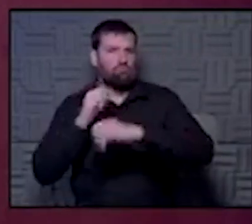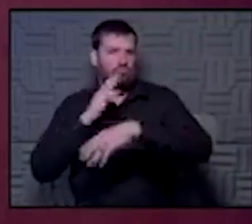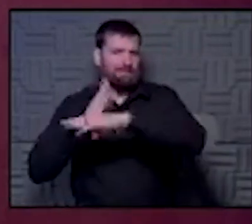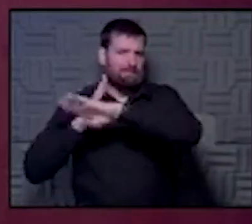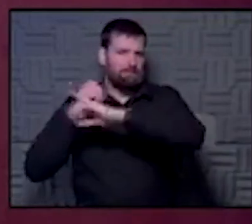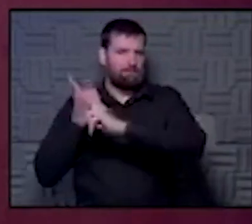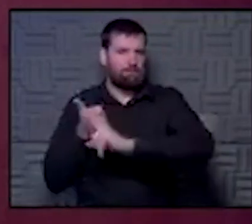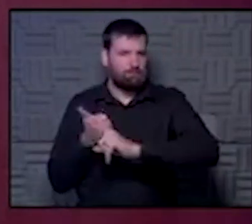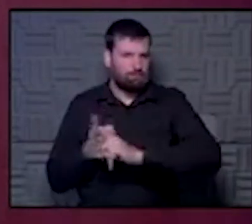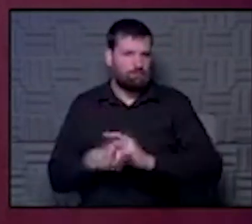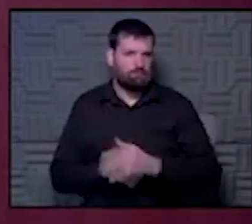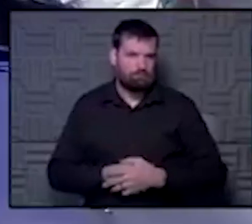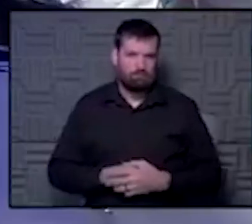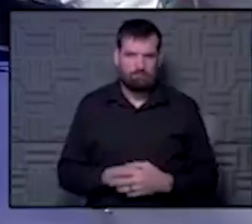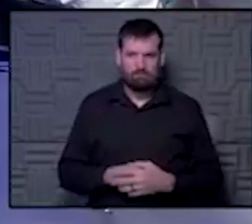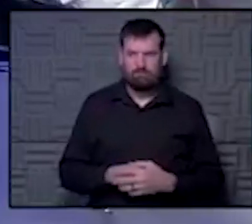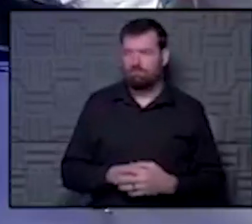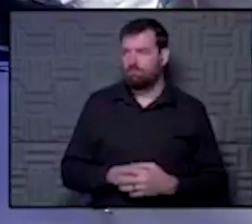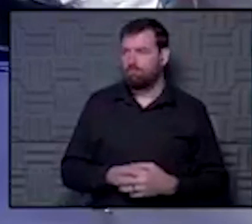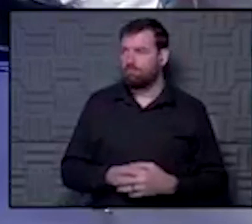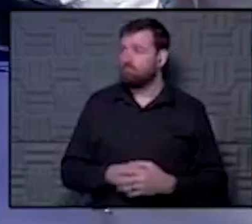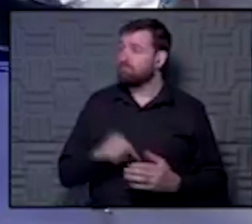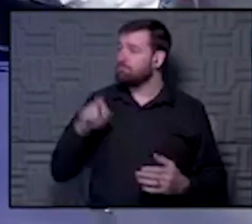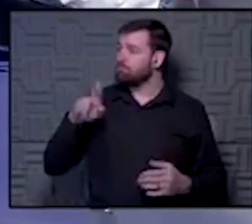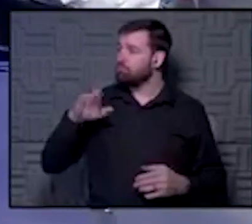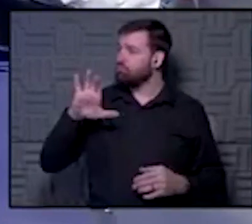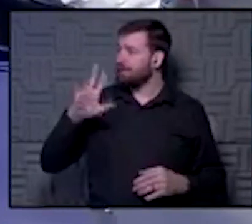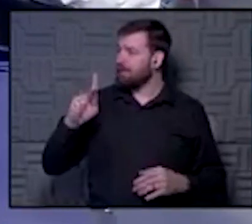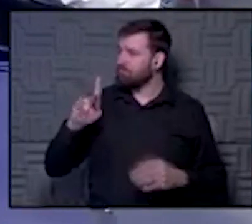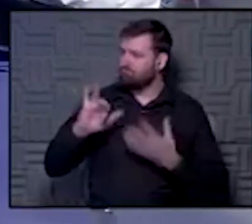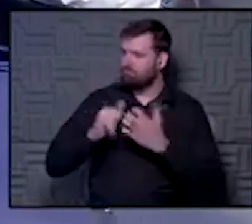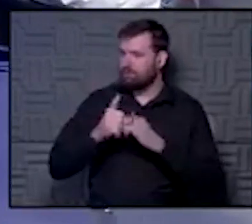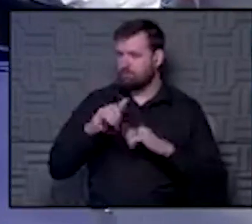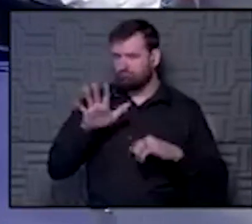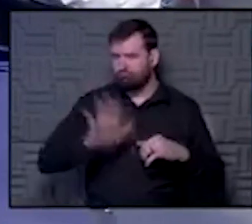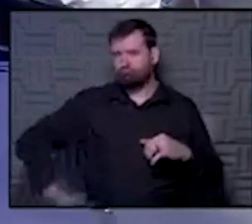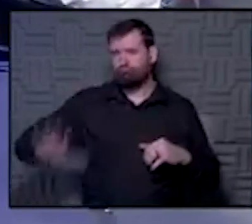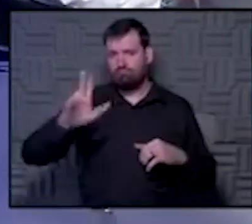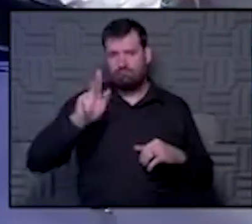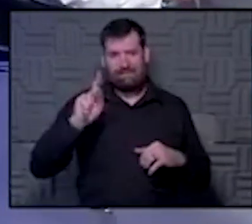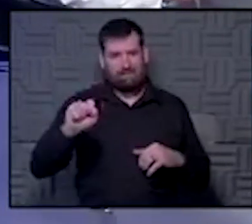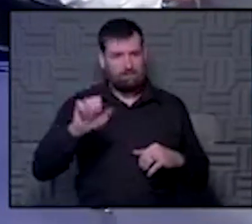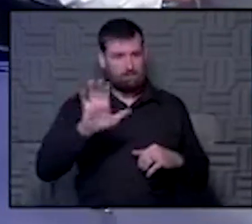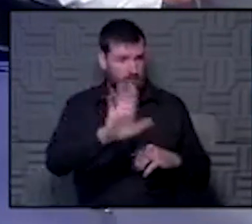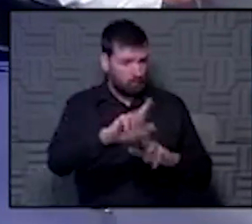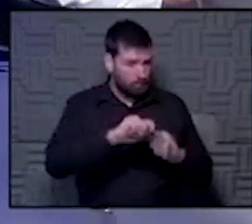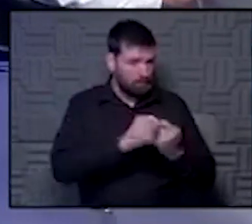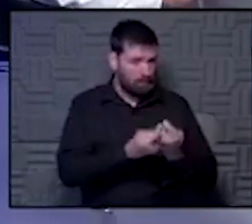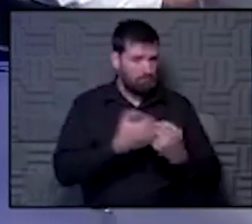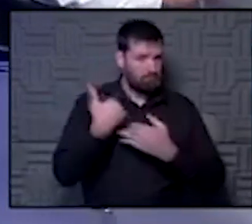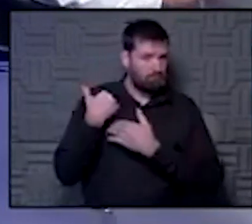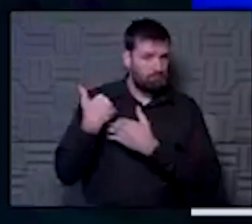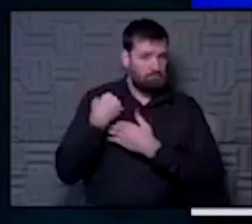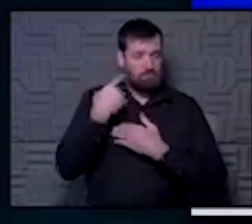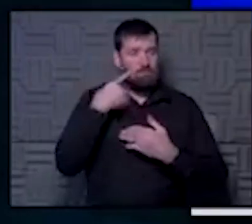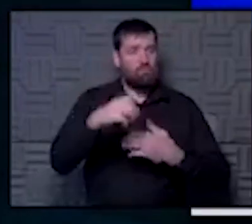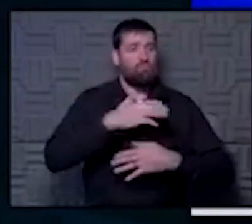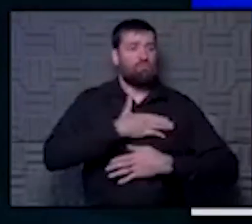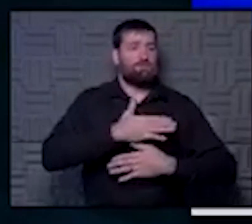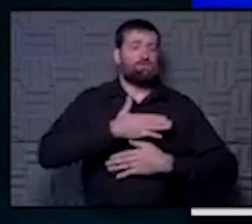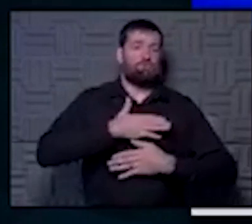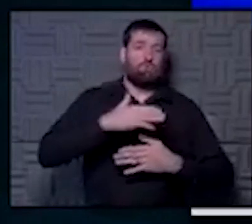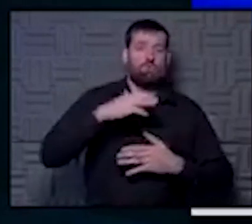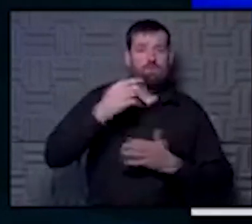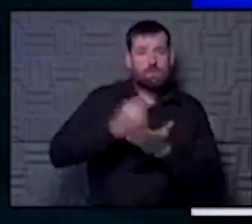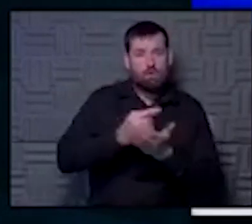themselves the best way possible. Rick, how are things going across Kansas? Because your team is also responsible for respiratory therapy